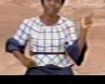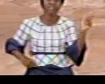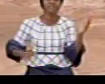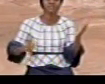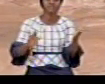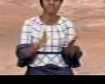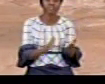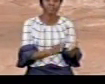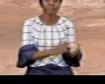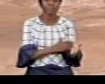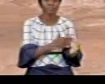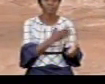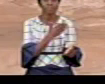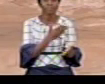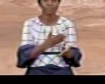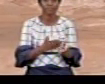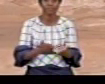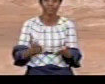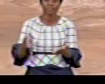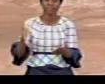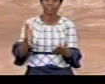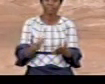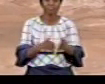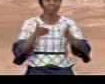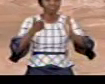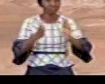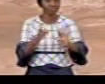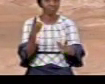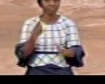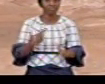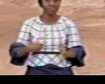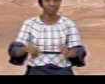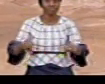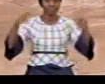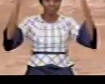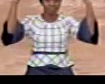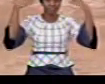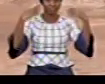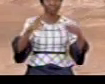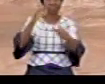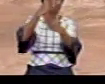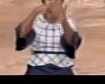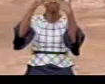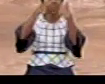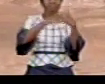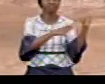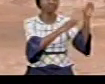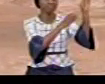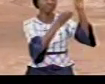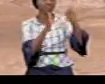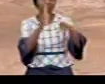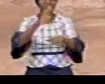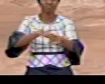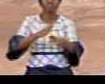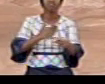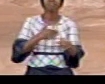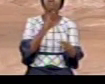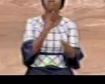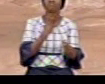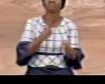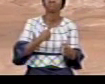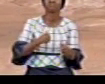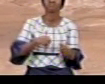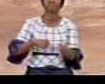Lord. Let the dew of heaven fall upon my thirsty soul. Let the dew